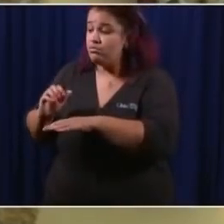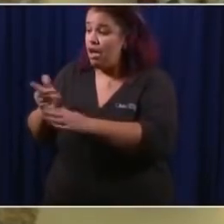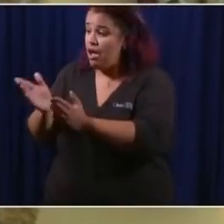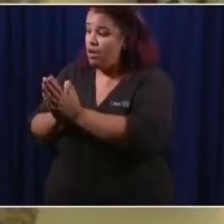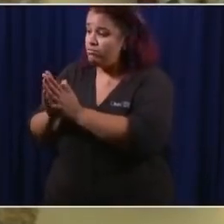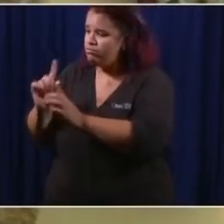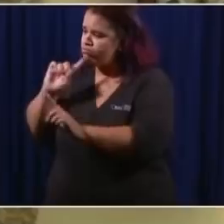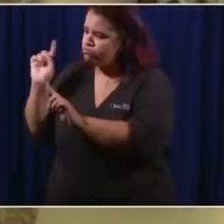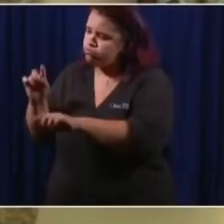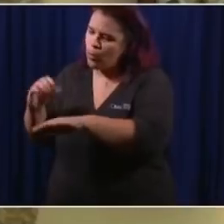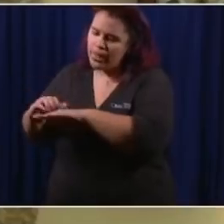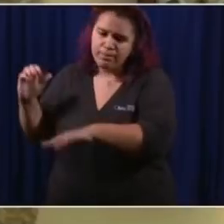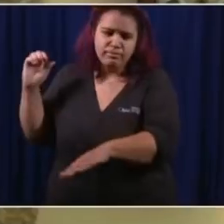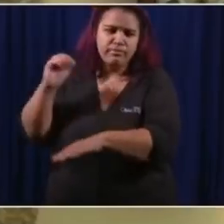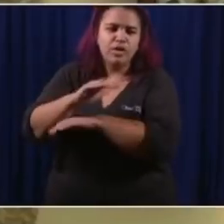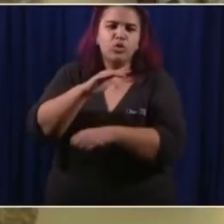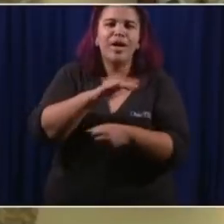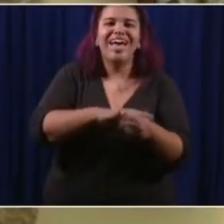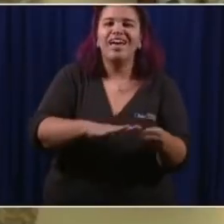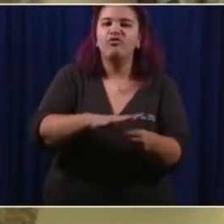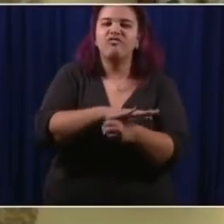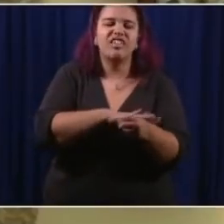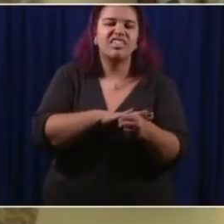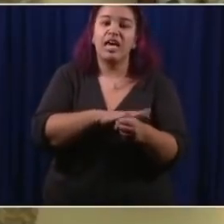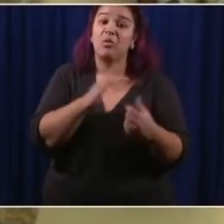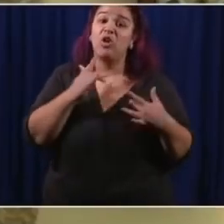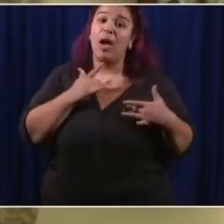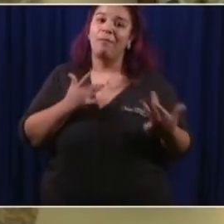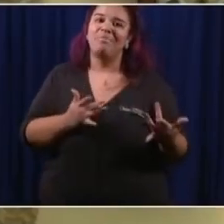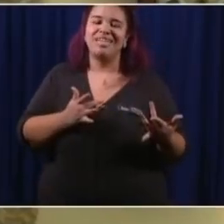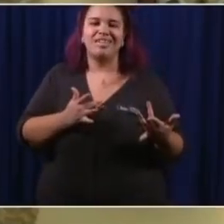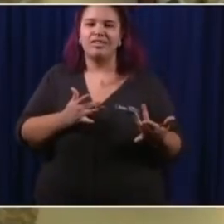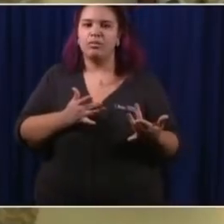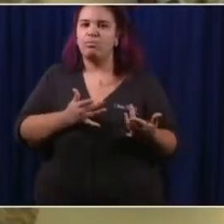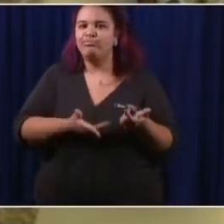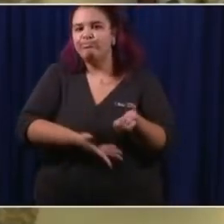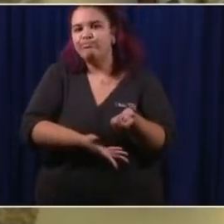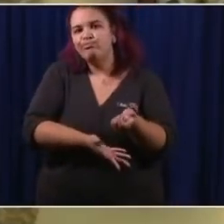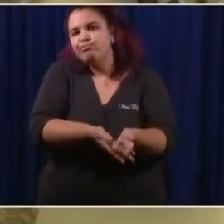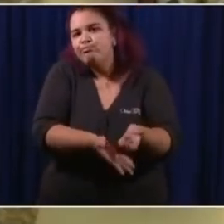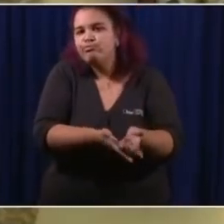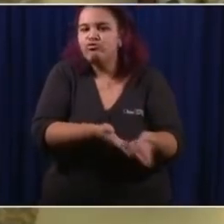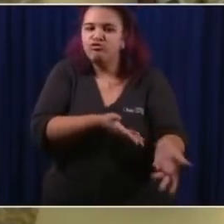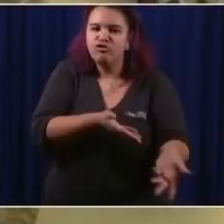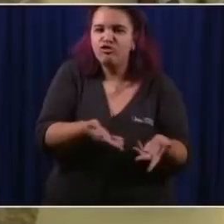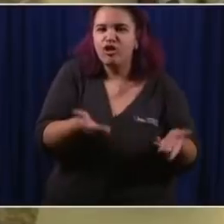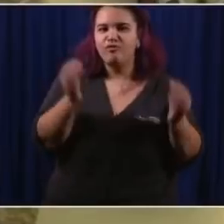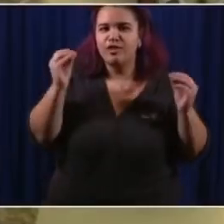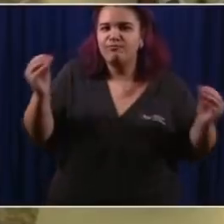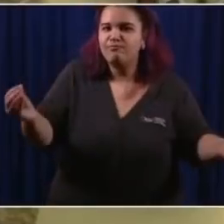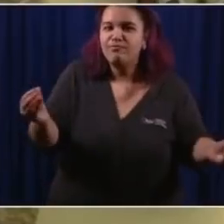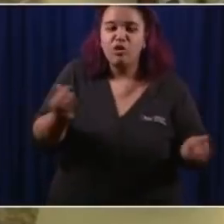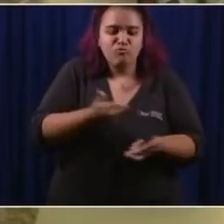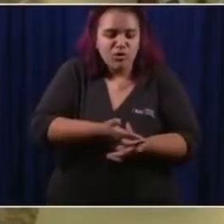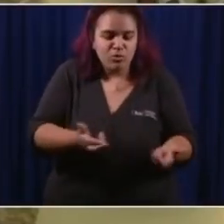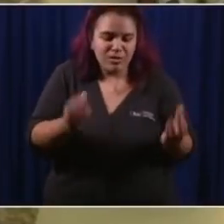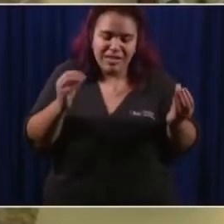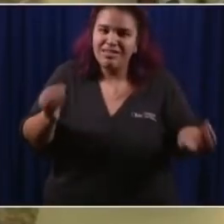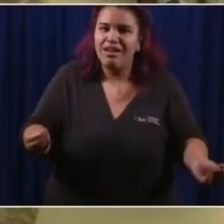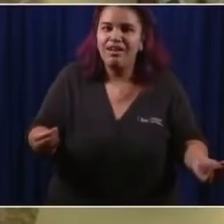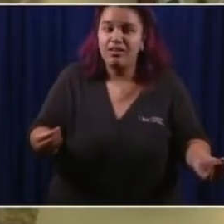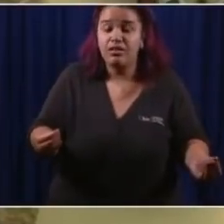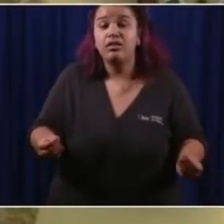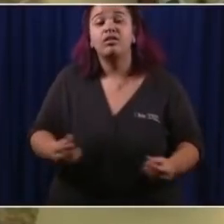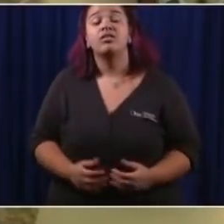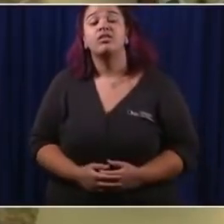underserved. I continue to focus on our team, and when we look at the Guard now is pulled out of the nursing homes,